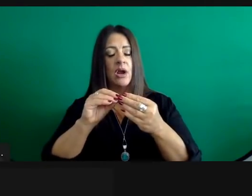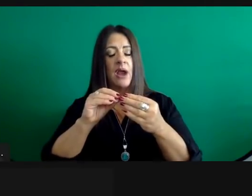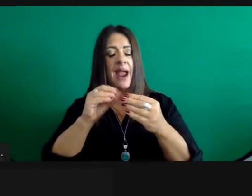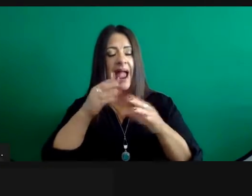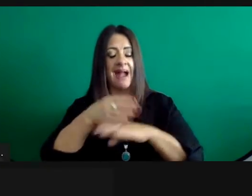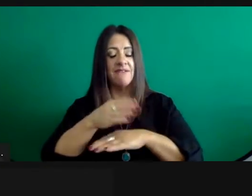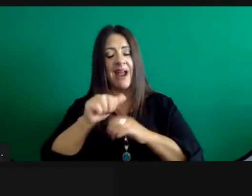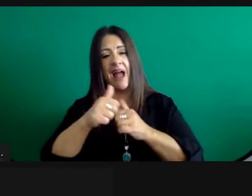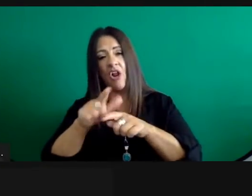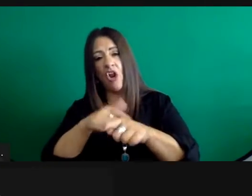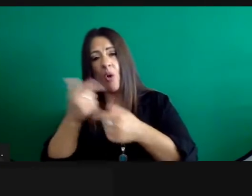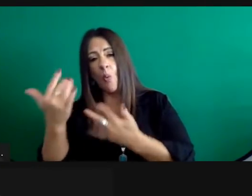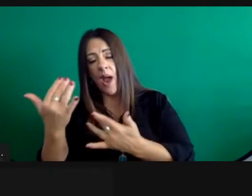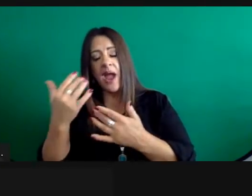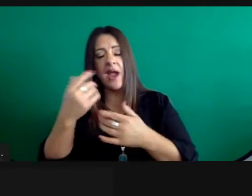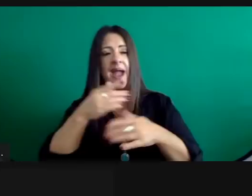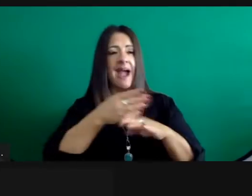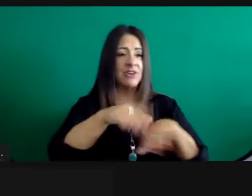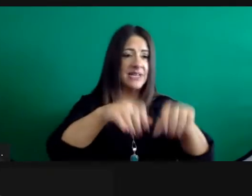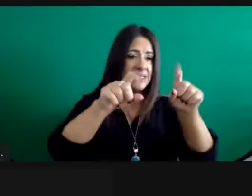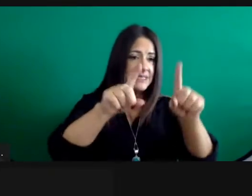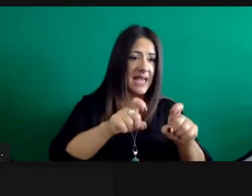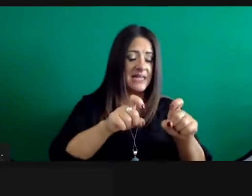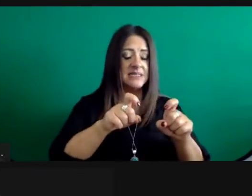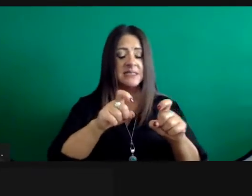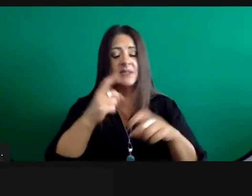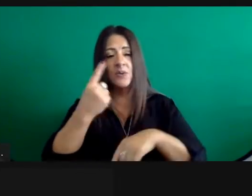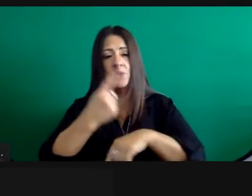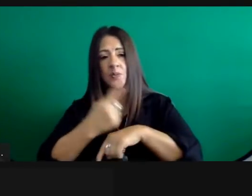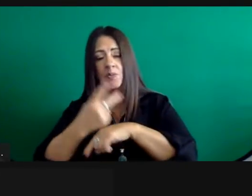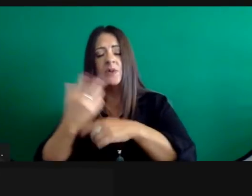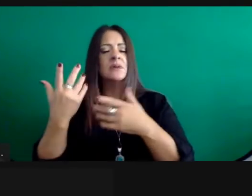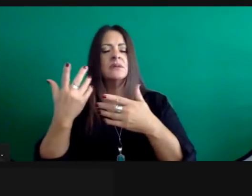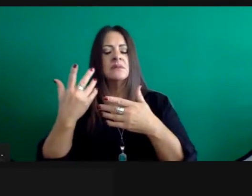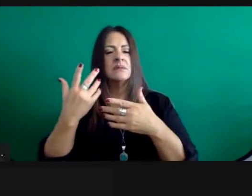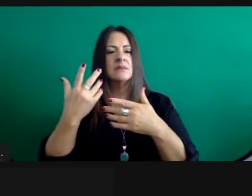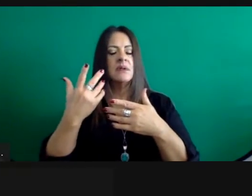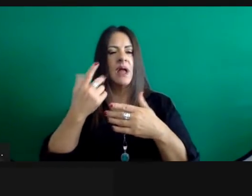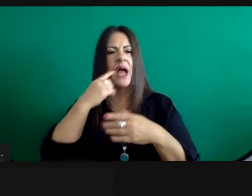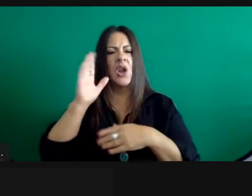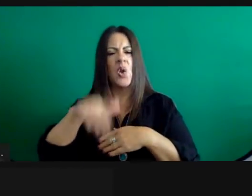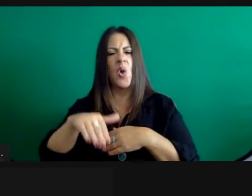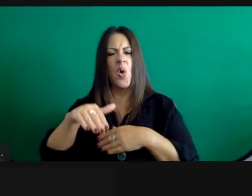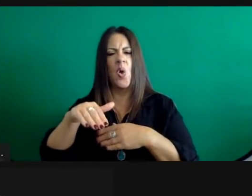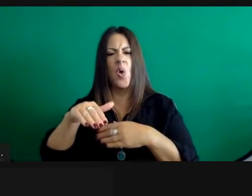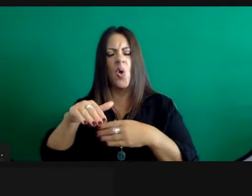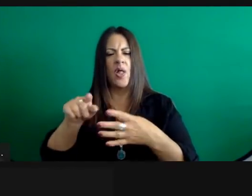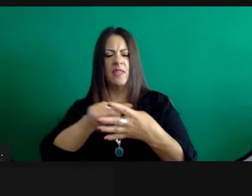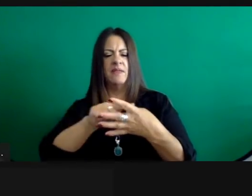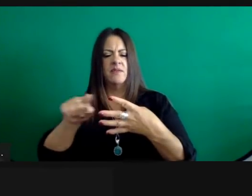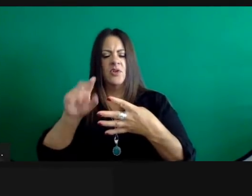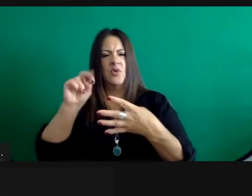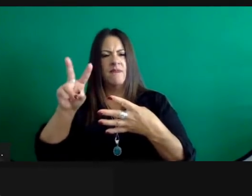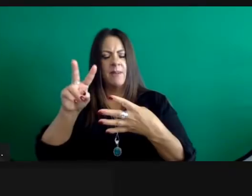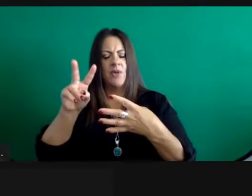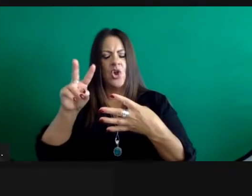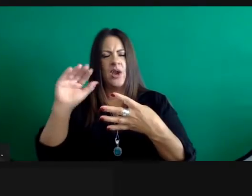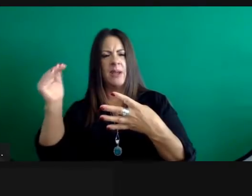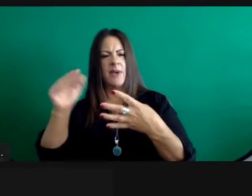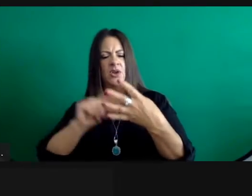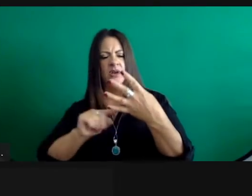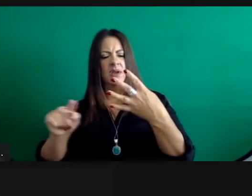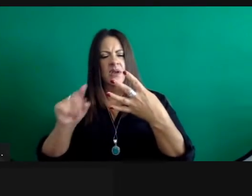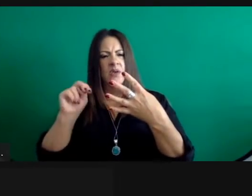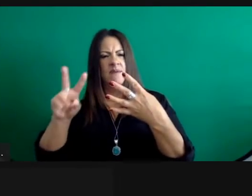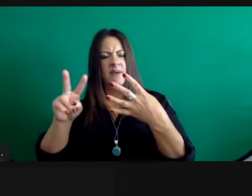having quite a bit of a drop from the first week of November to the last week of November, possibly because